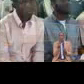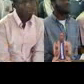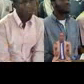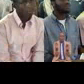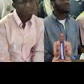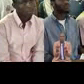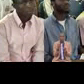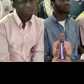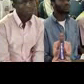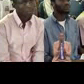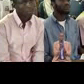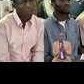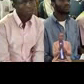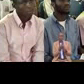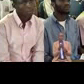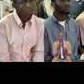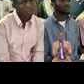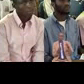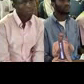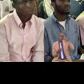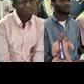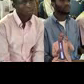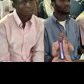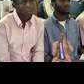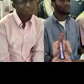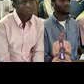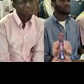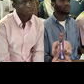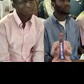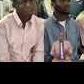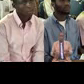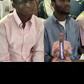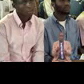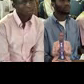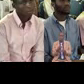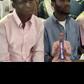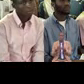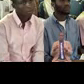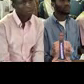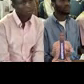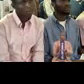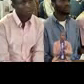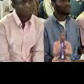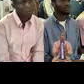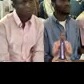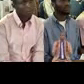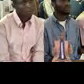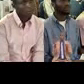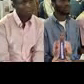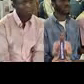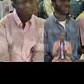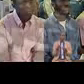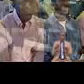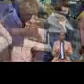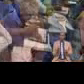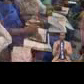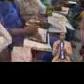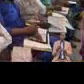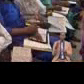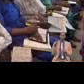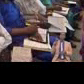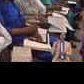devil that you cannot get multiplied fold from Christ. And it will be foolish